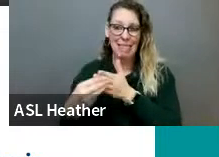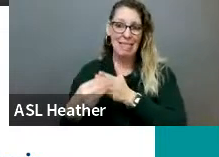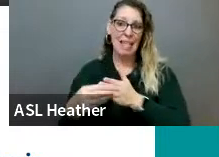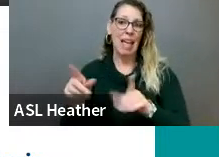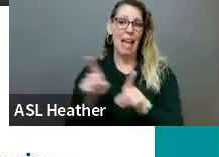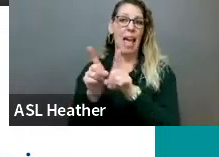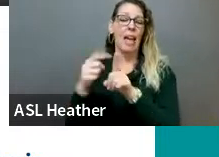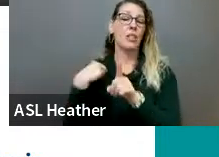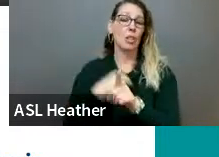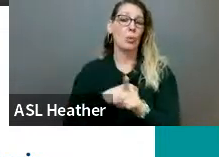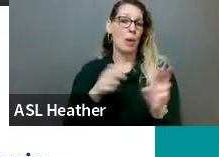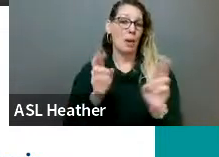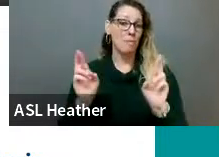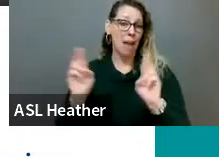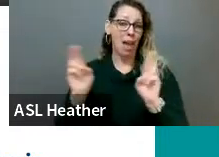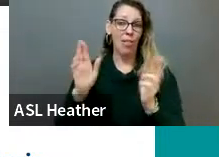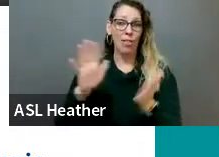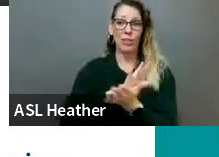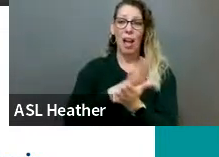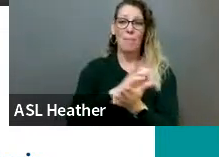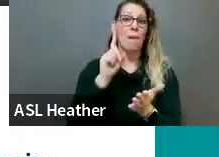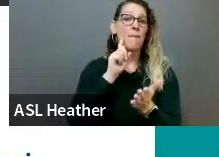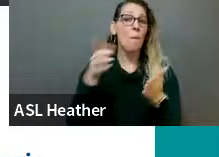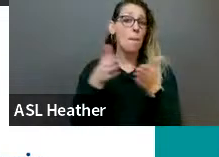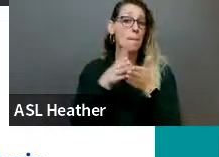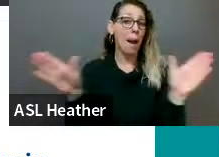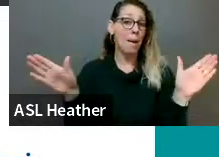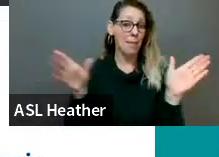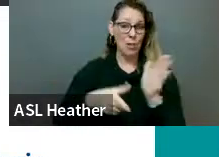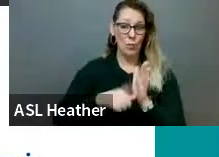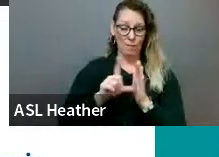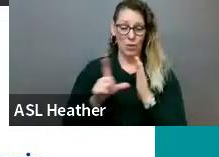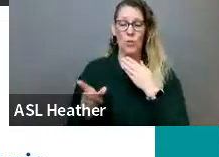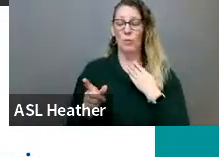we prepare the document for public review.